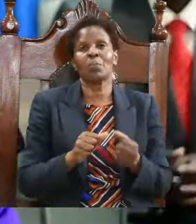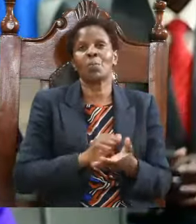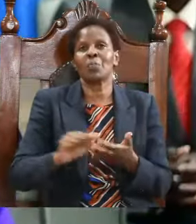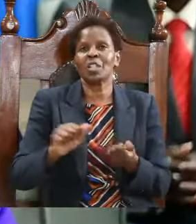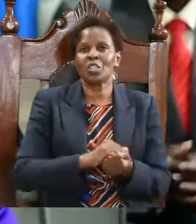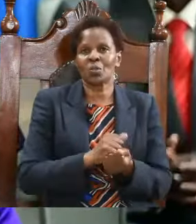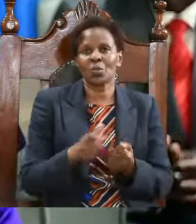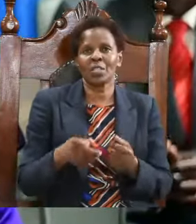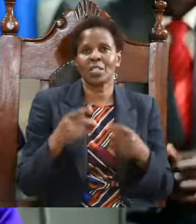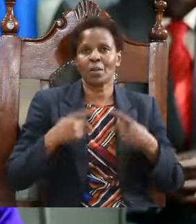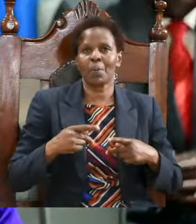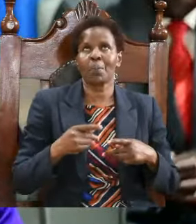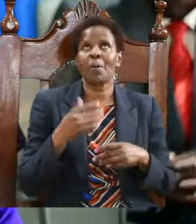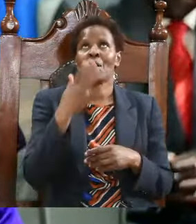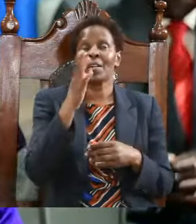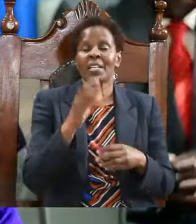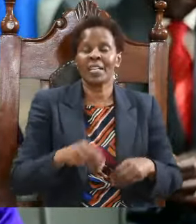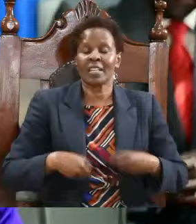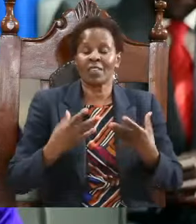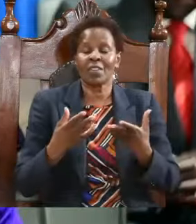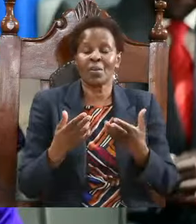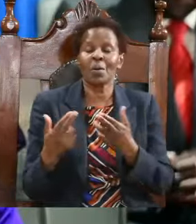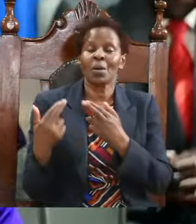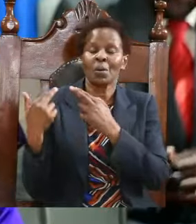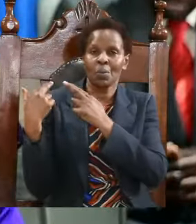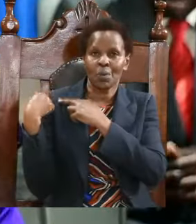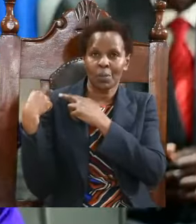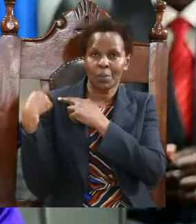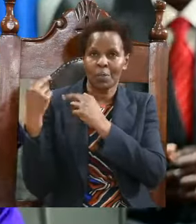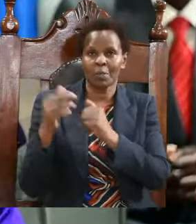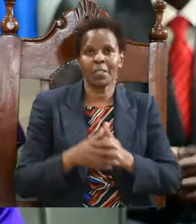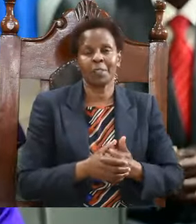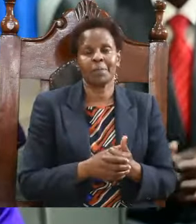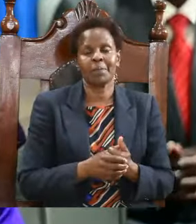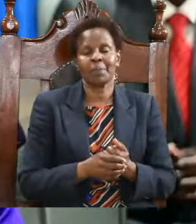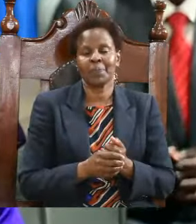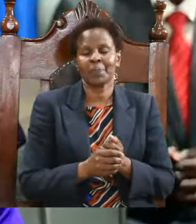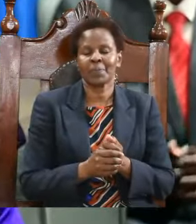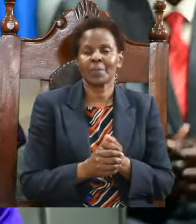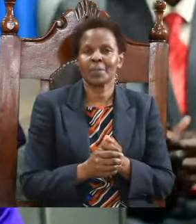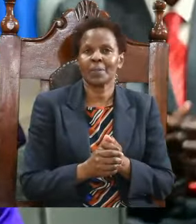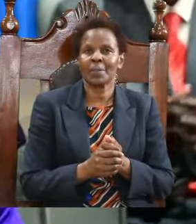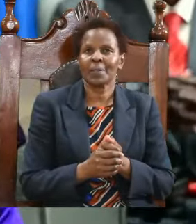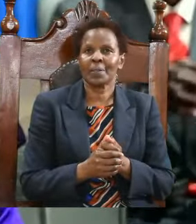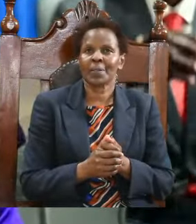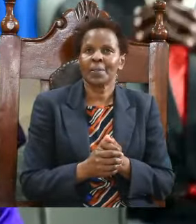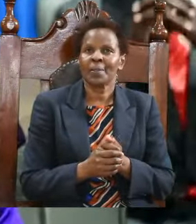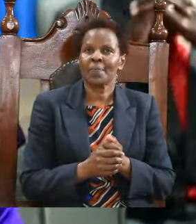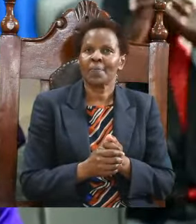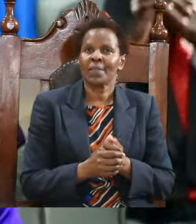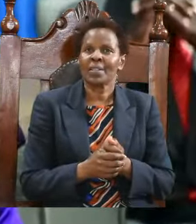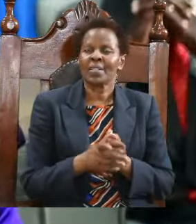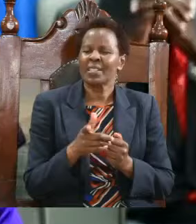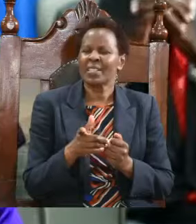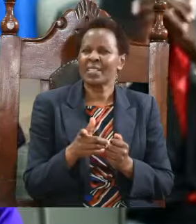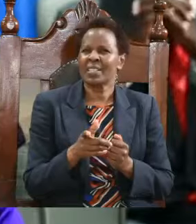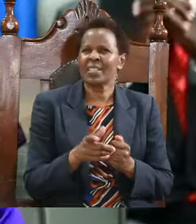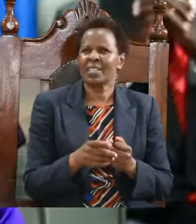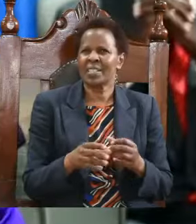people, God gave him an assignment. God gave him an assignment. He was not given